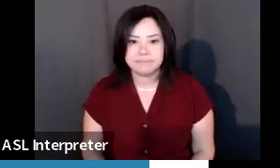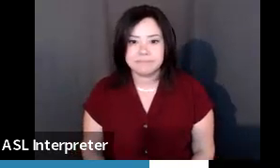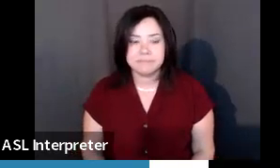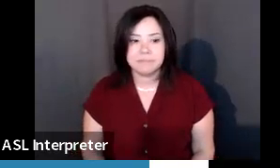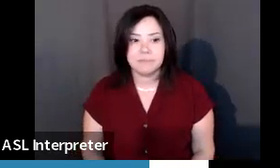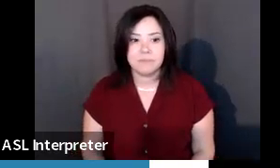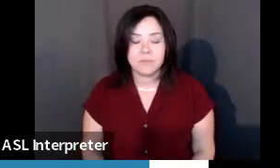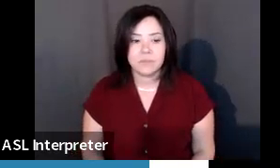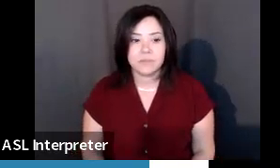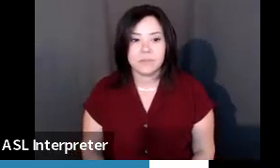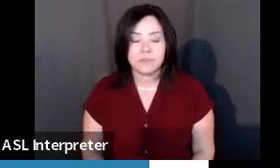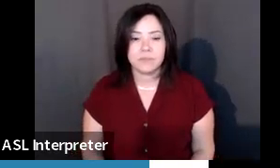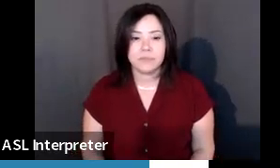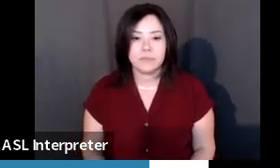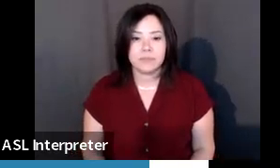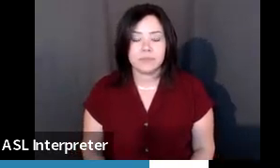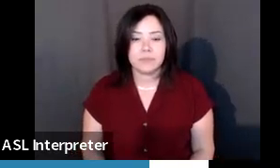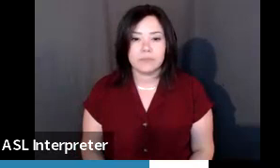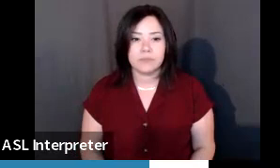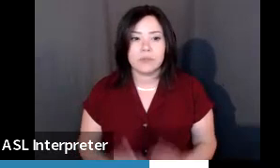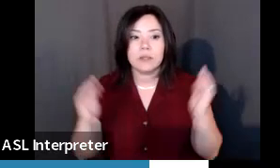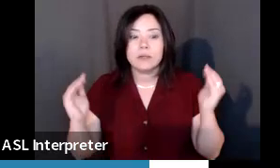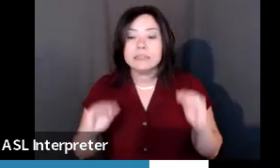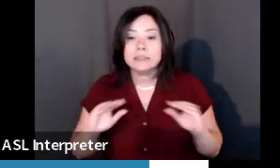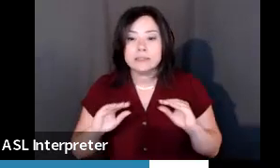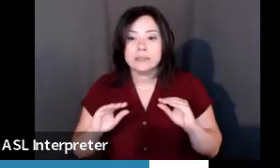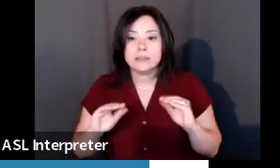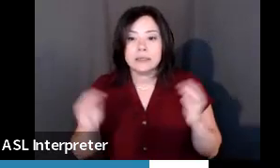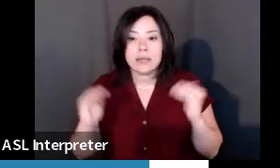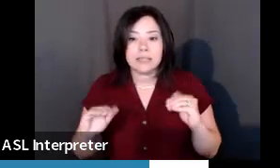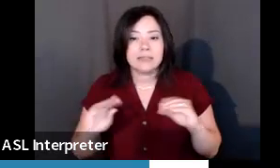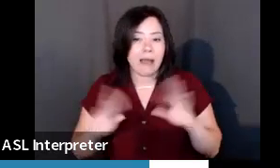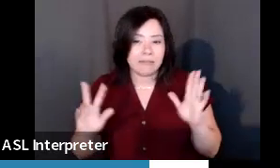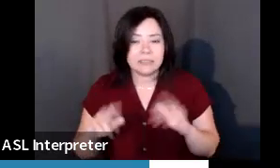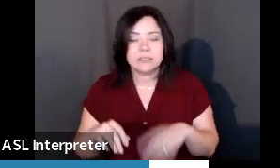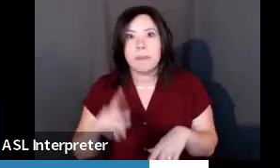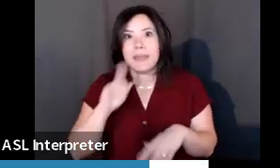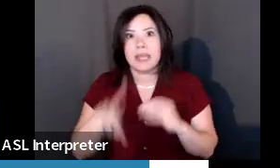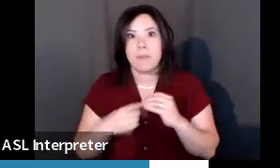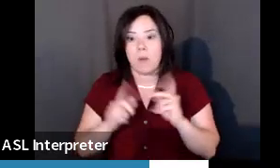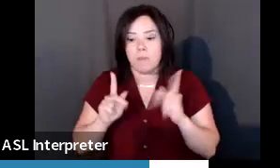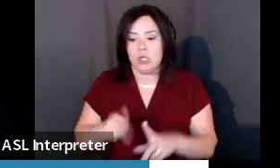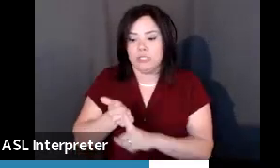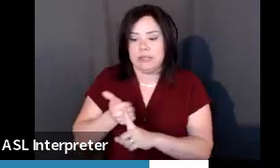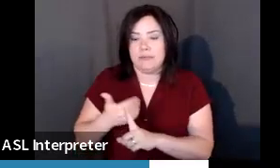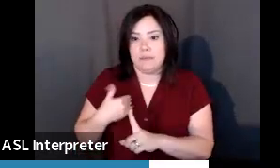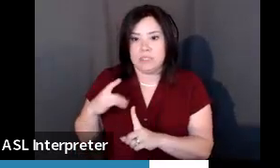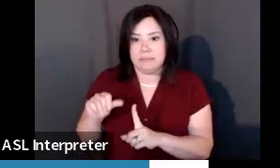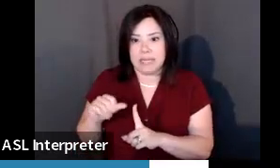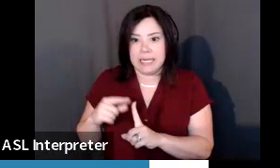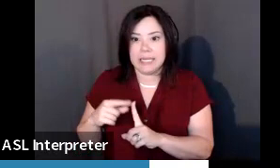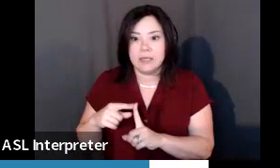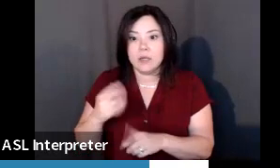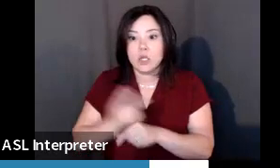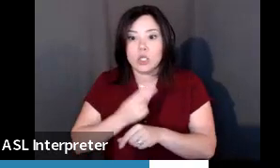This would be, it's obvious for everyone, but thinking more of the person with a disability, but using the stove